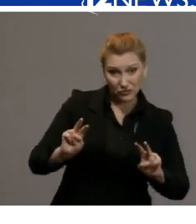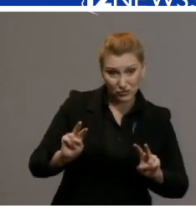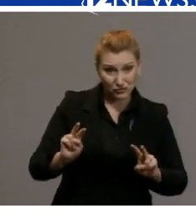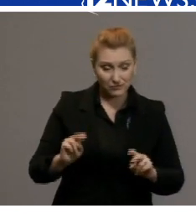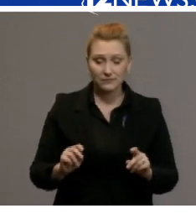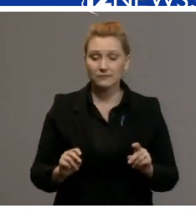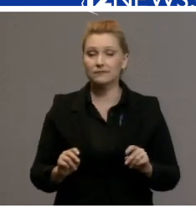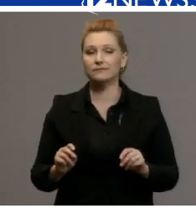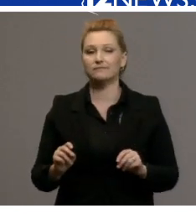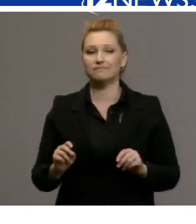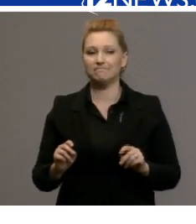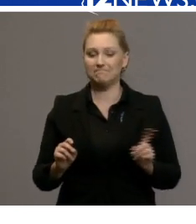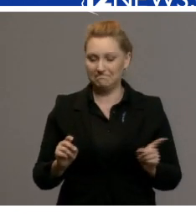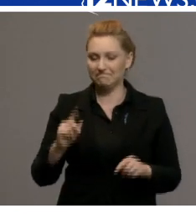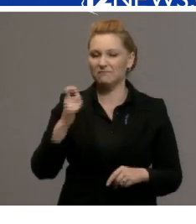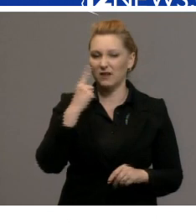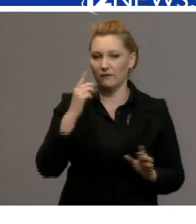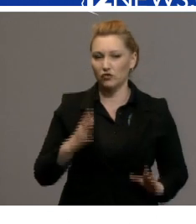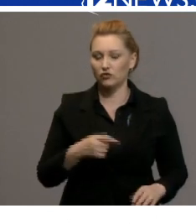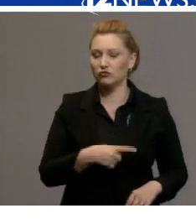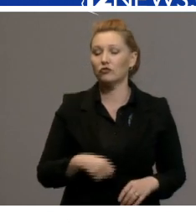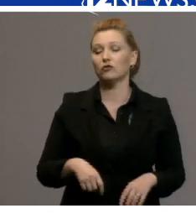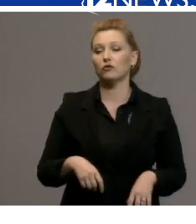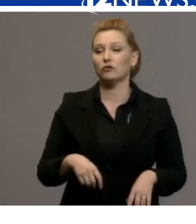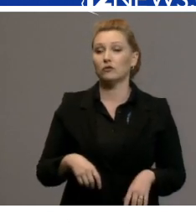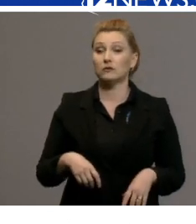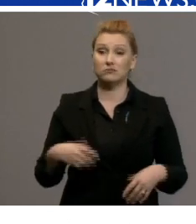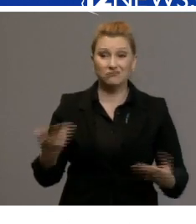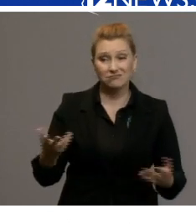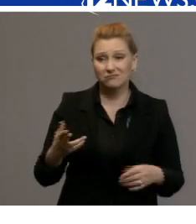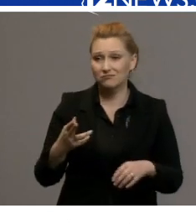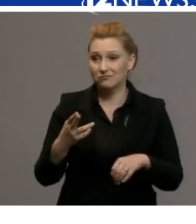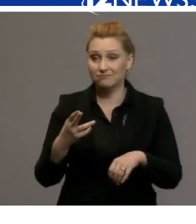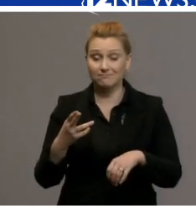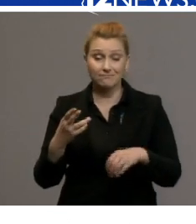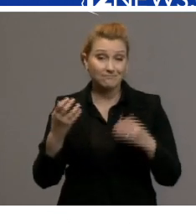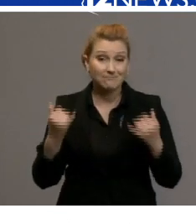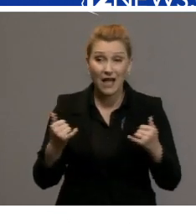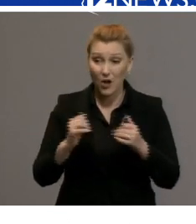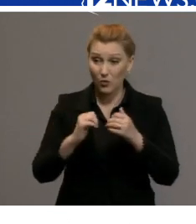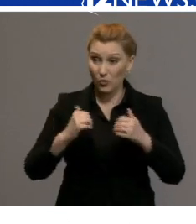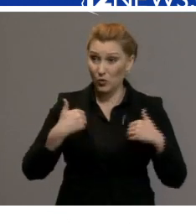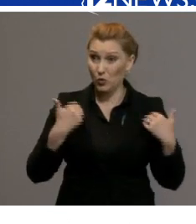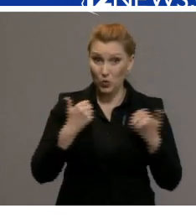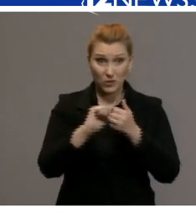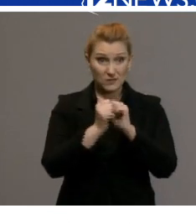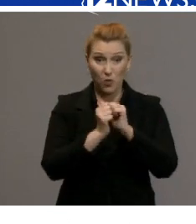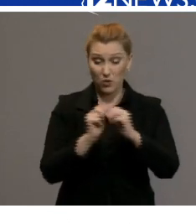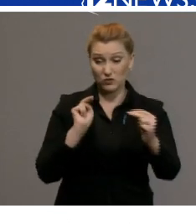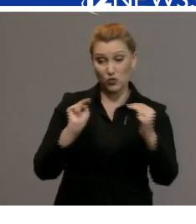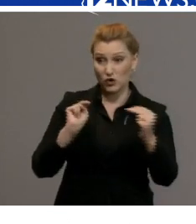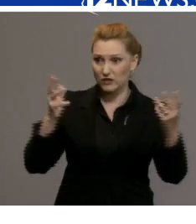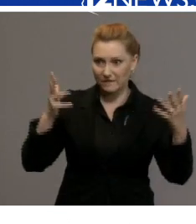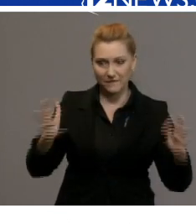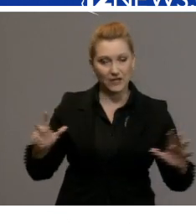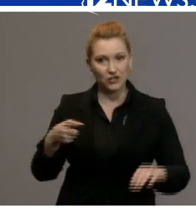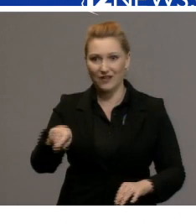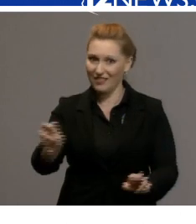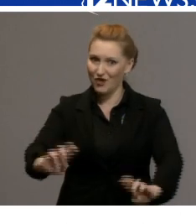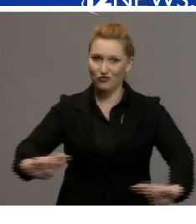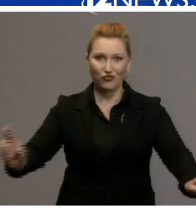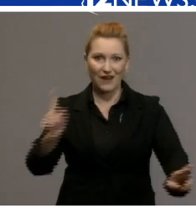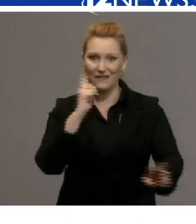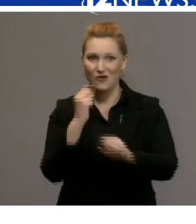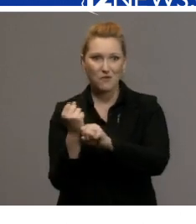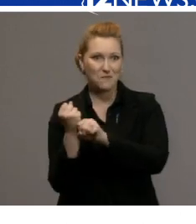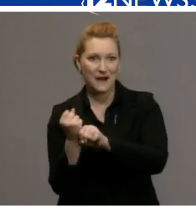youth sports, of course, the negotiations are complete, and they're ready to have the first opening pitch for Little League. And we're proud of